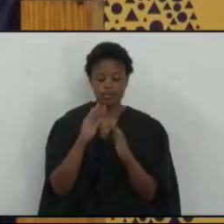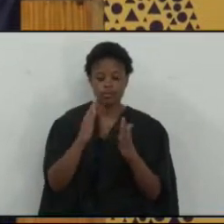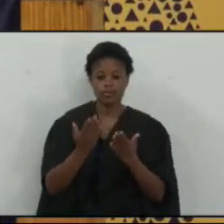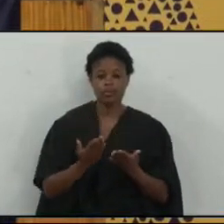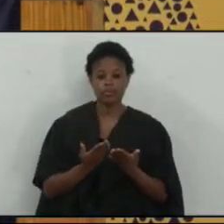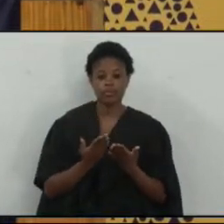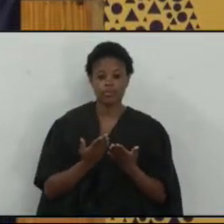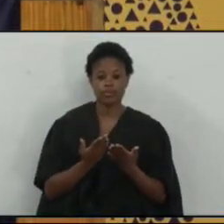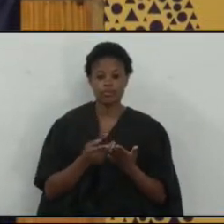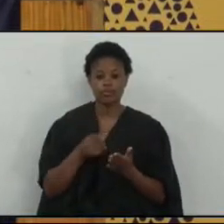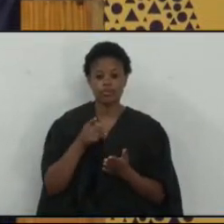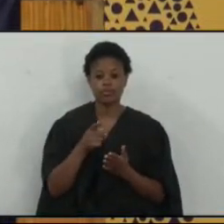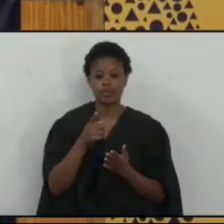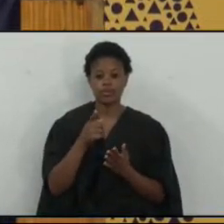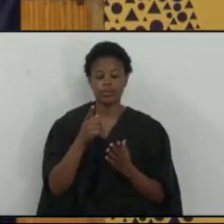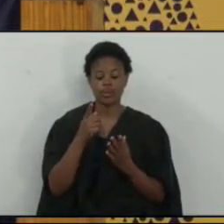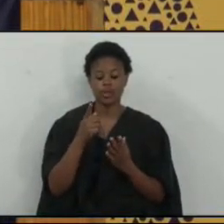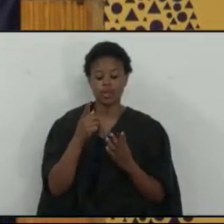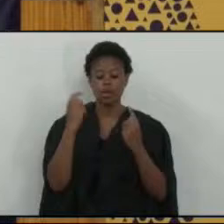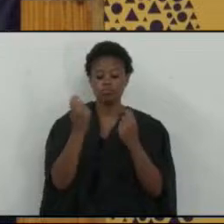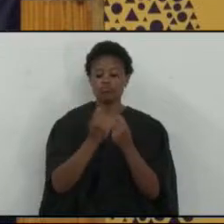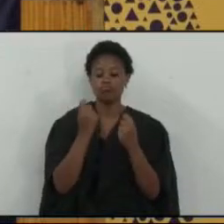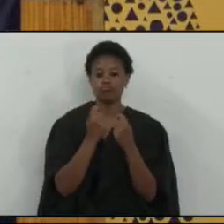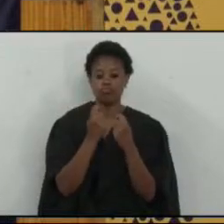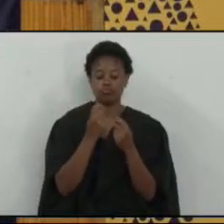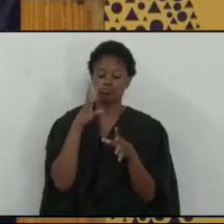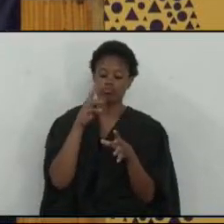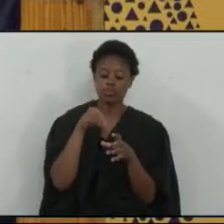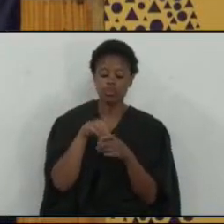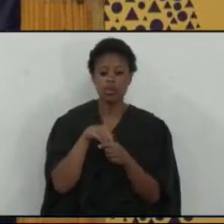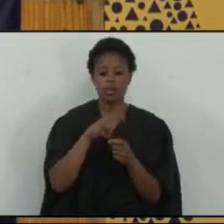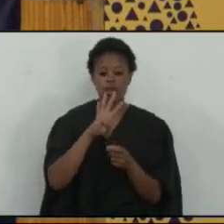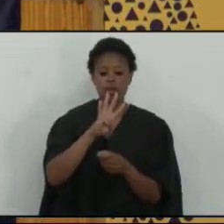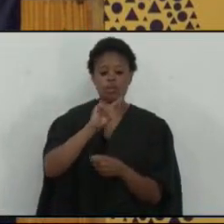Welcome to this recognition ceremony that involves